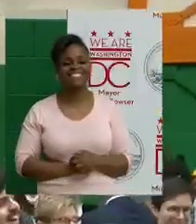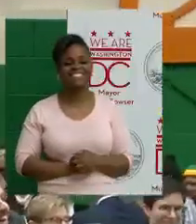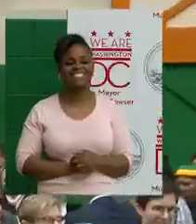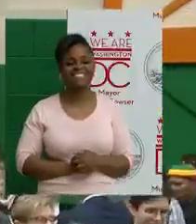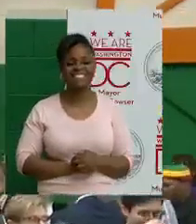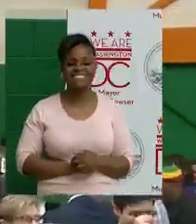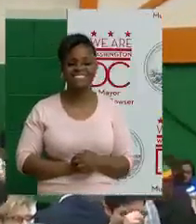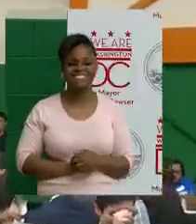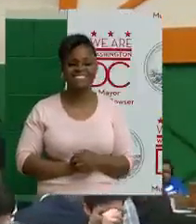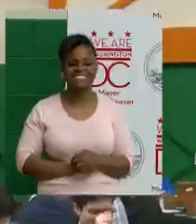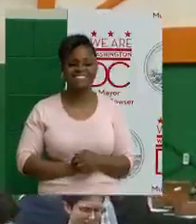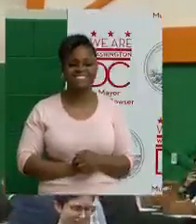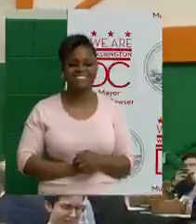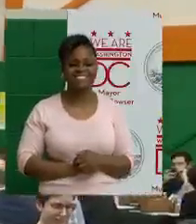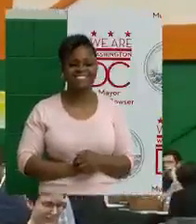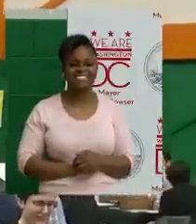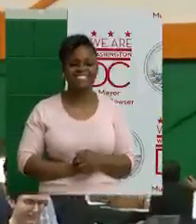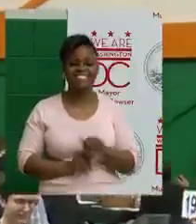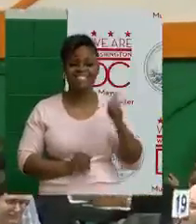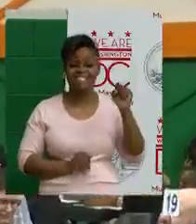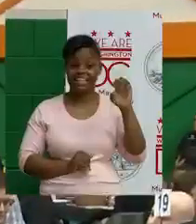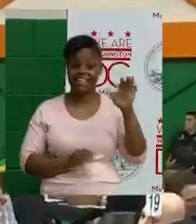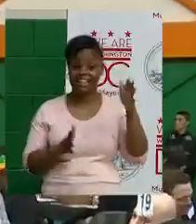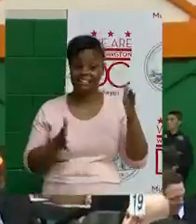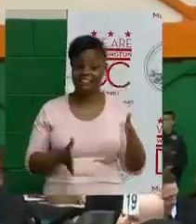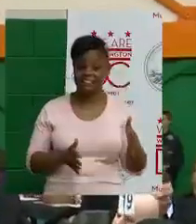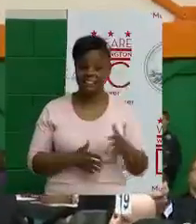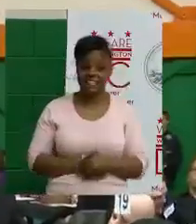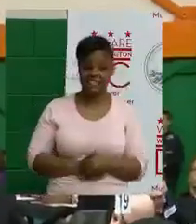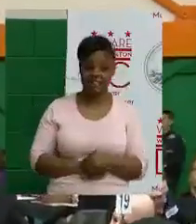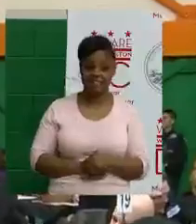We got about 10 more seconds on that one.